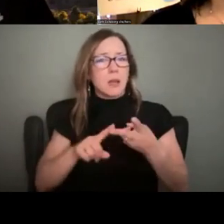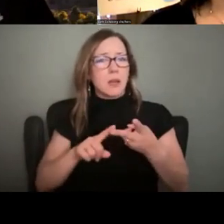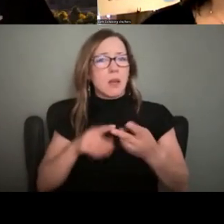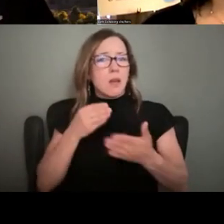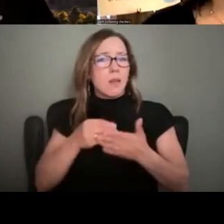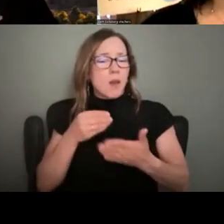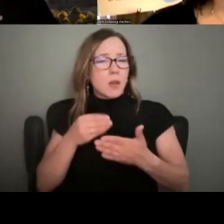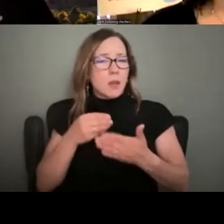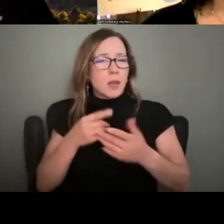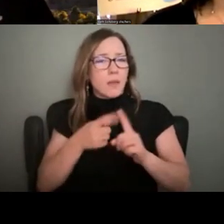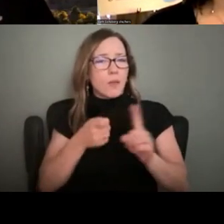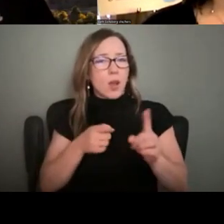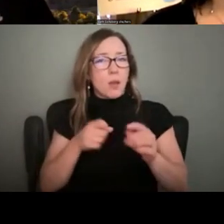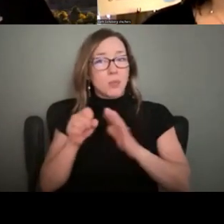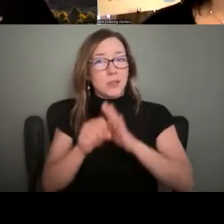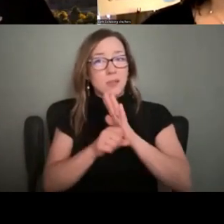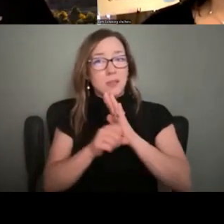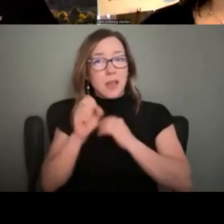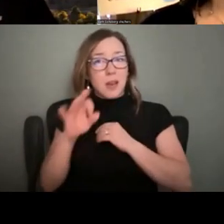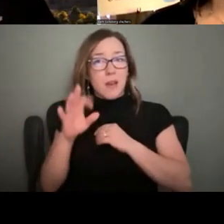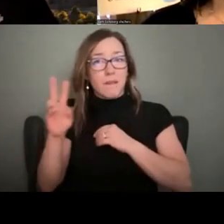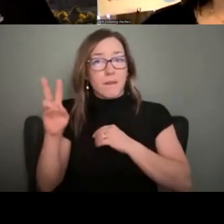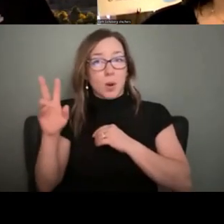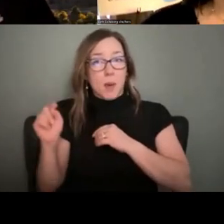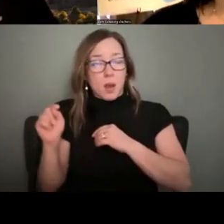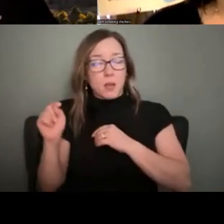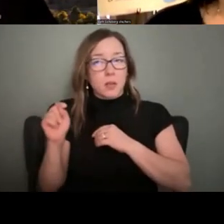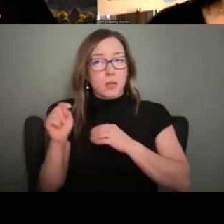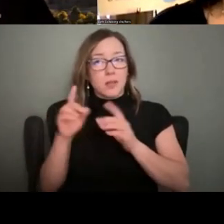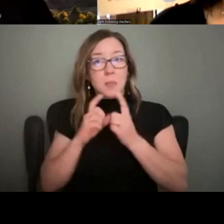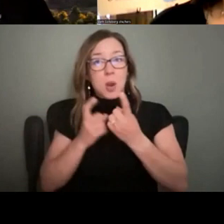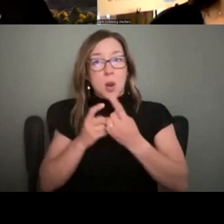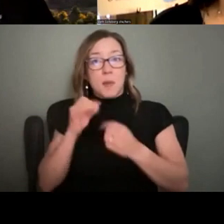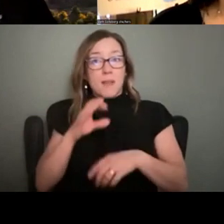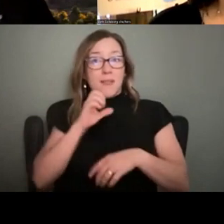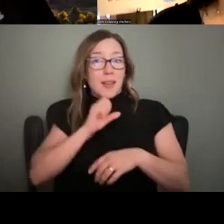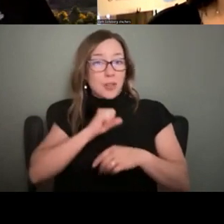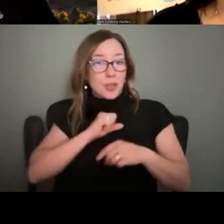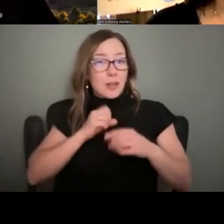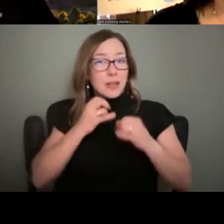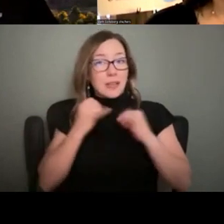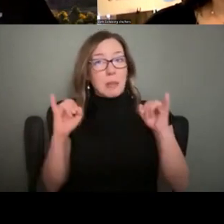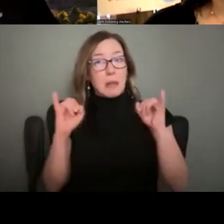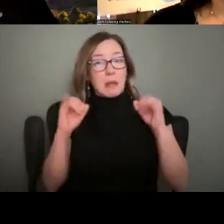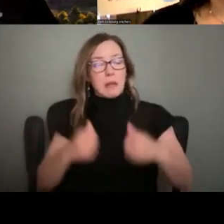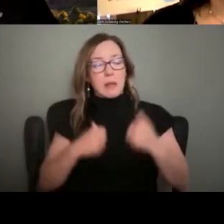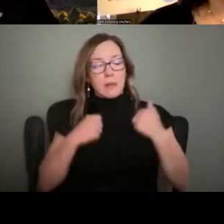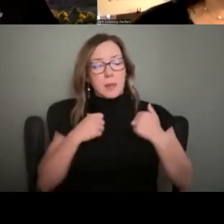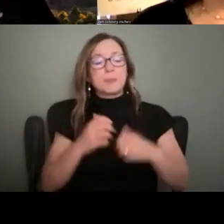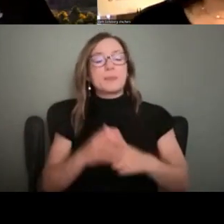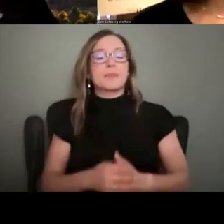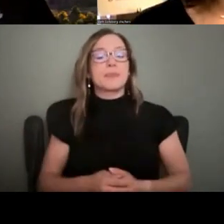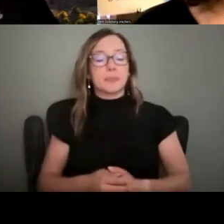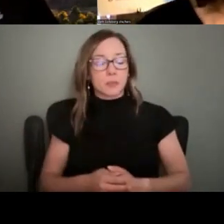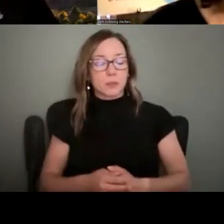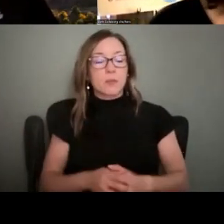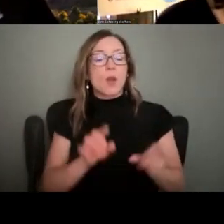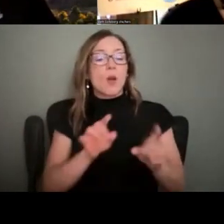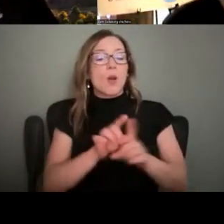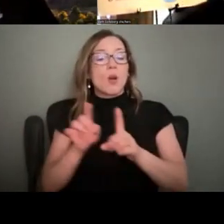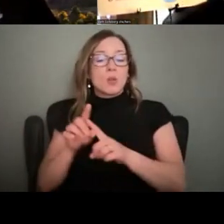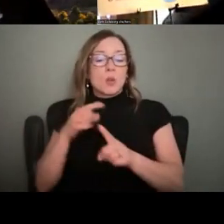us from the state of Vermont, so from the Department of Aging and Independent Living. And we also